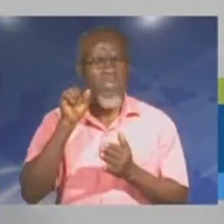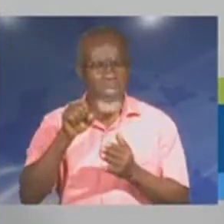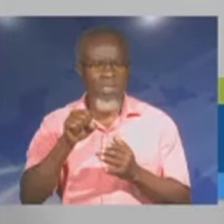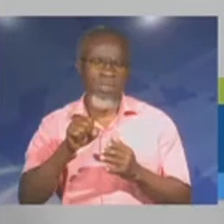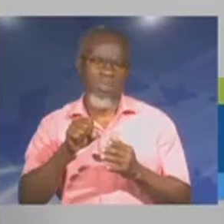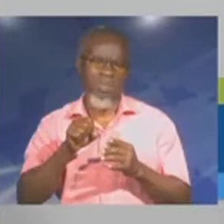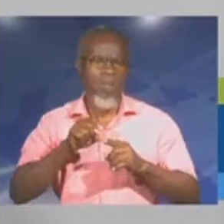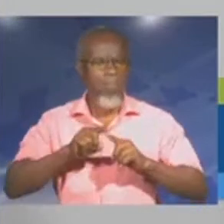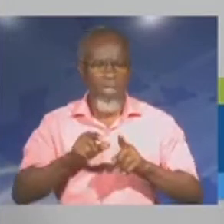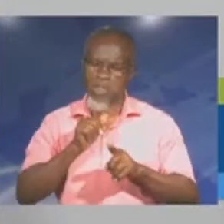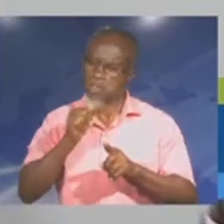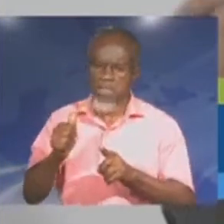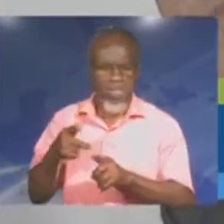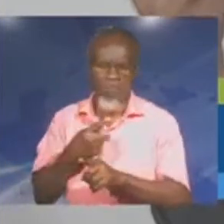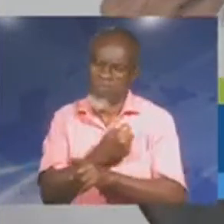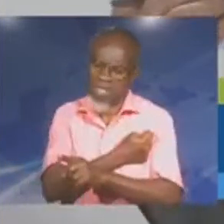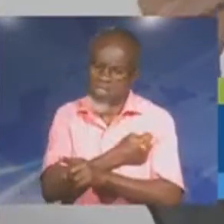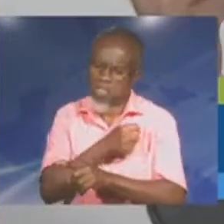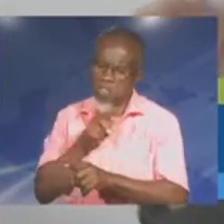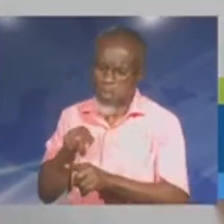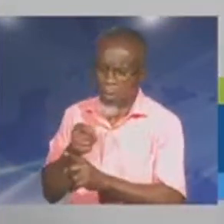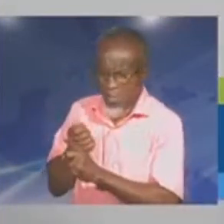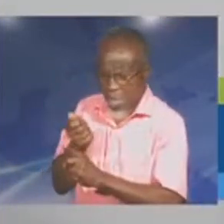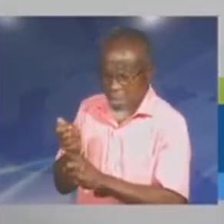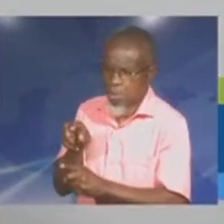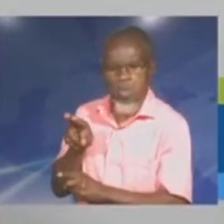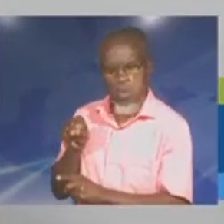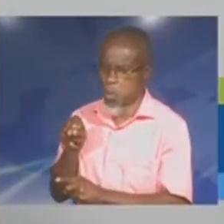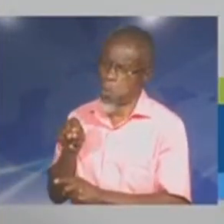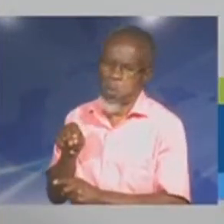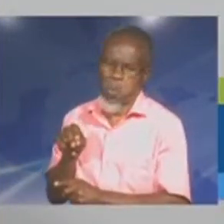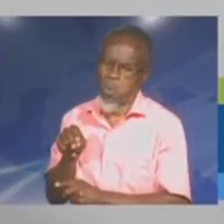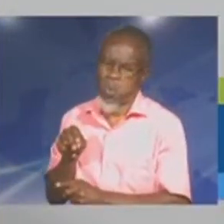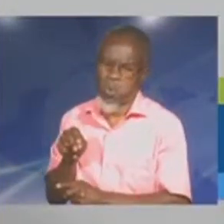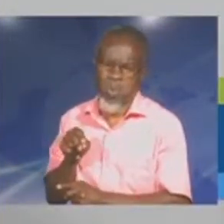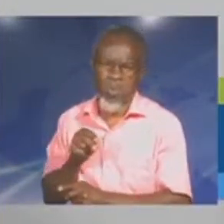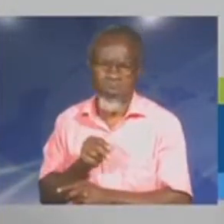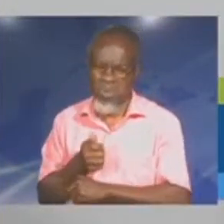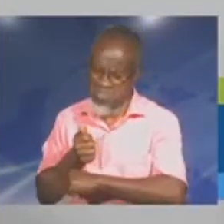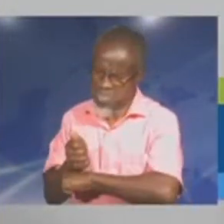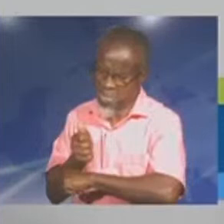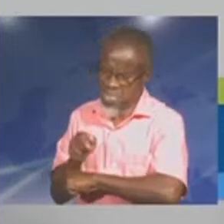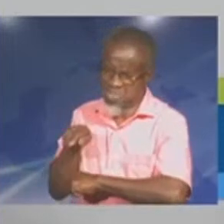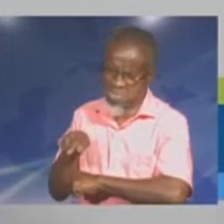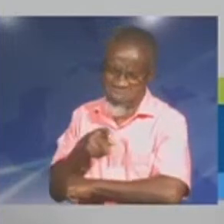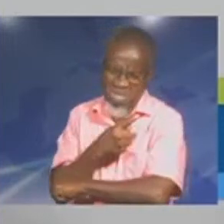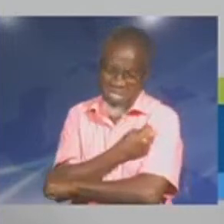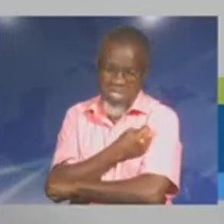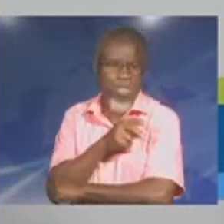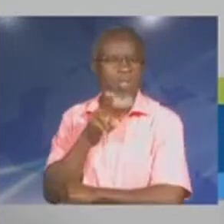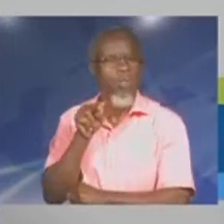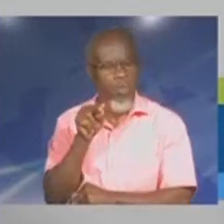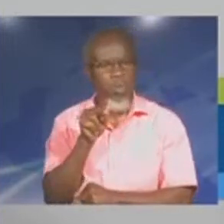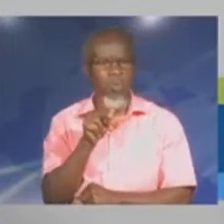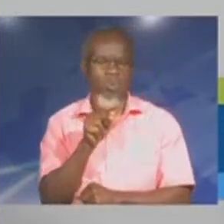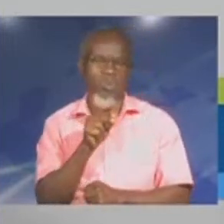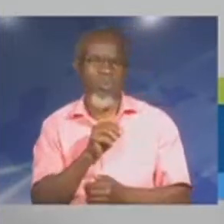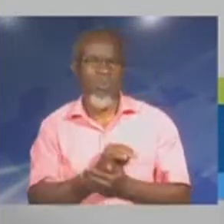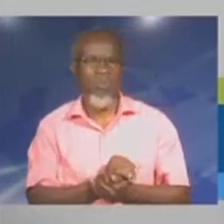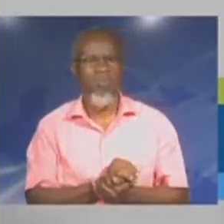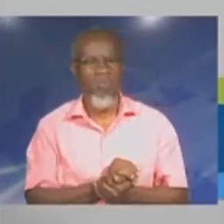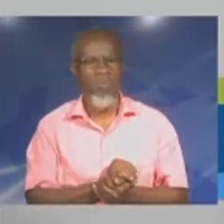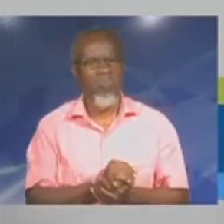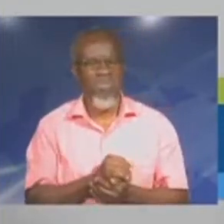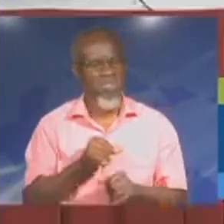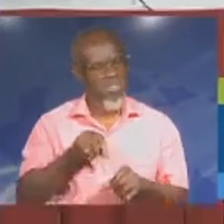vaccine is causing it. It is just the psychology and anxiety that parents and children are going to